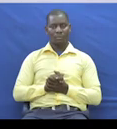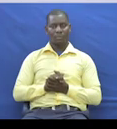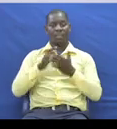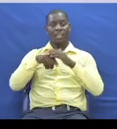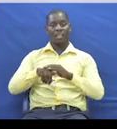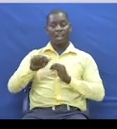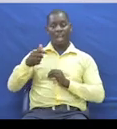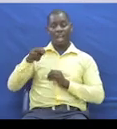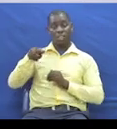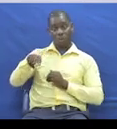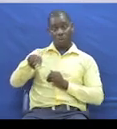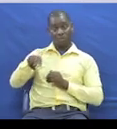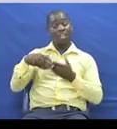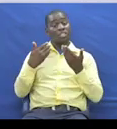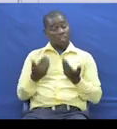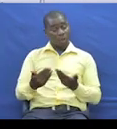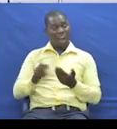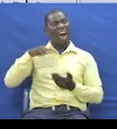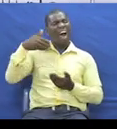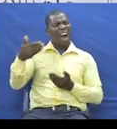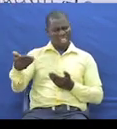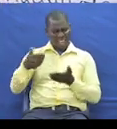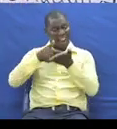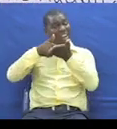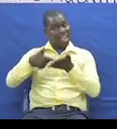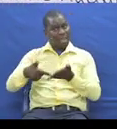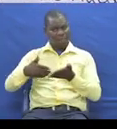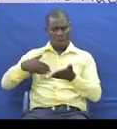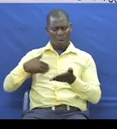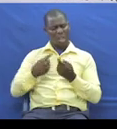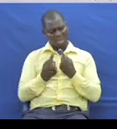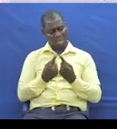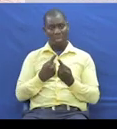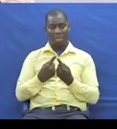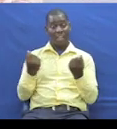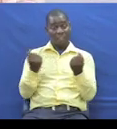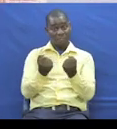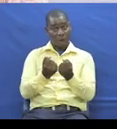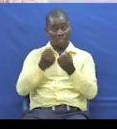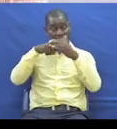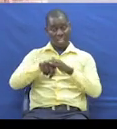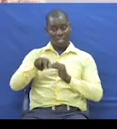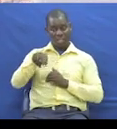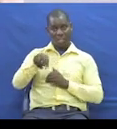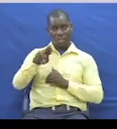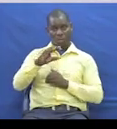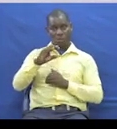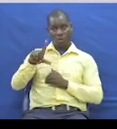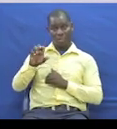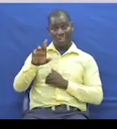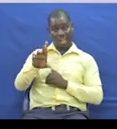atom. In other name, all of those particles that we are going to, which are found in the nuclear, they are termed